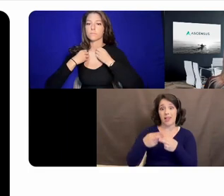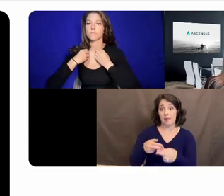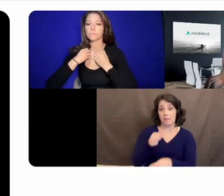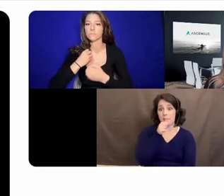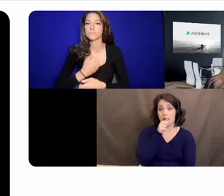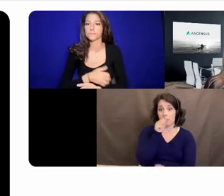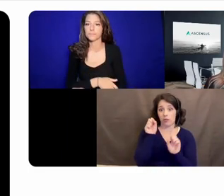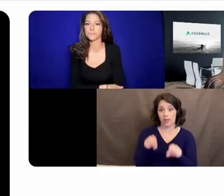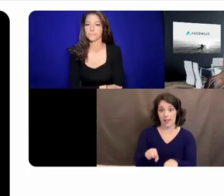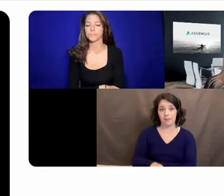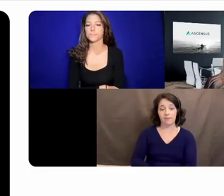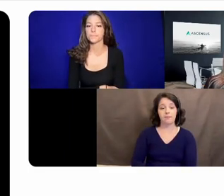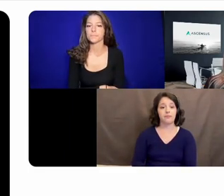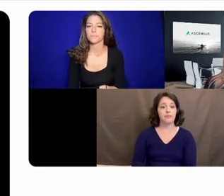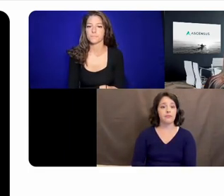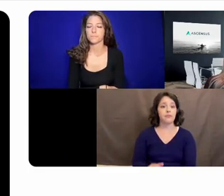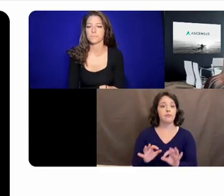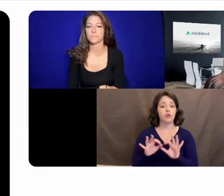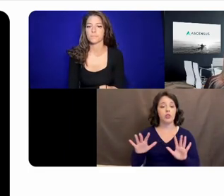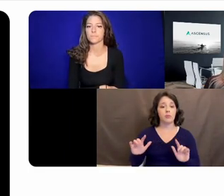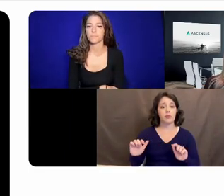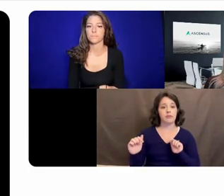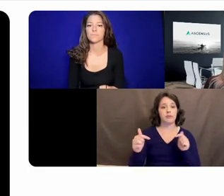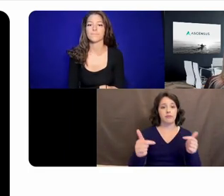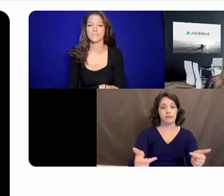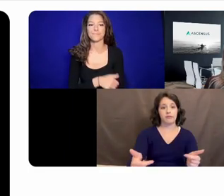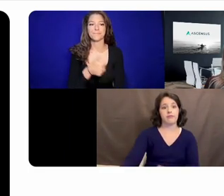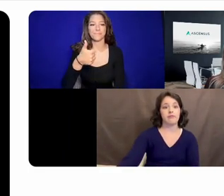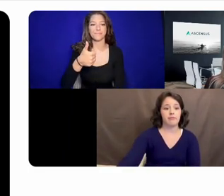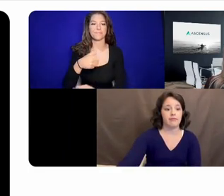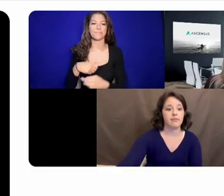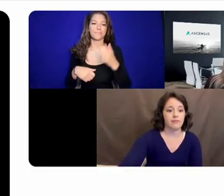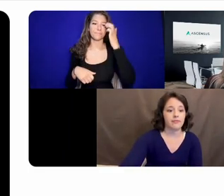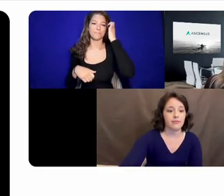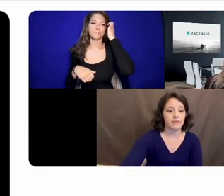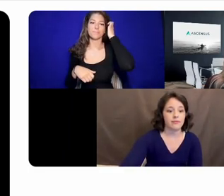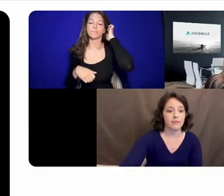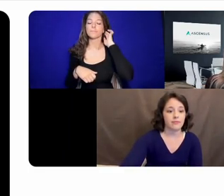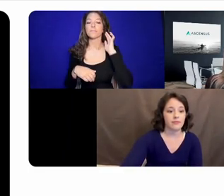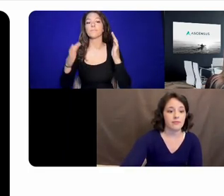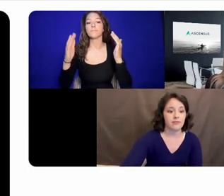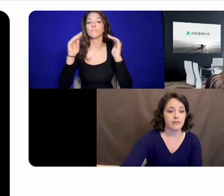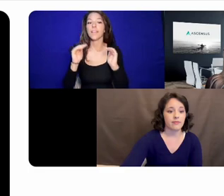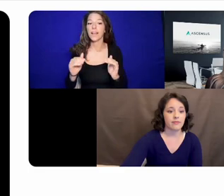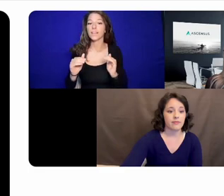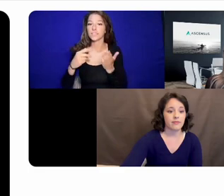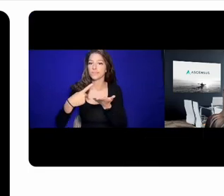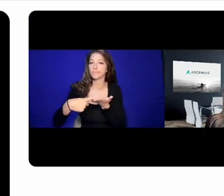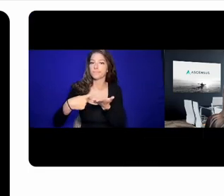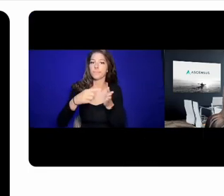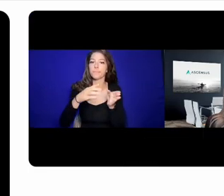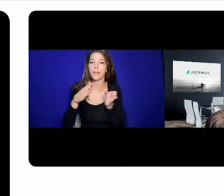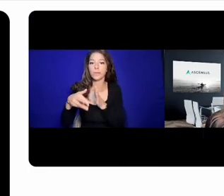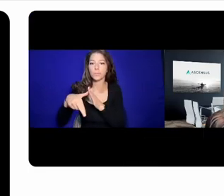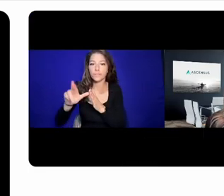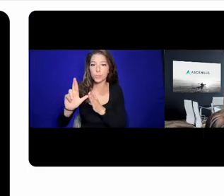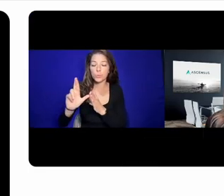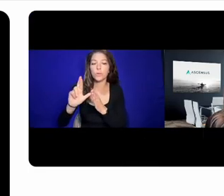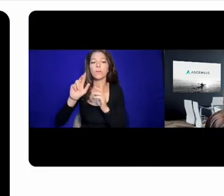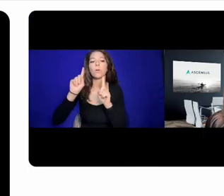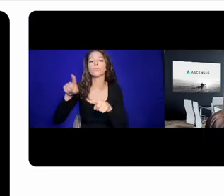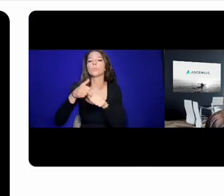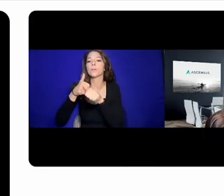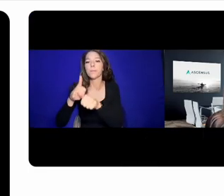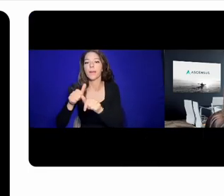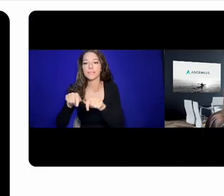So next, we ask that you submit the entity registration for plan review. So this now goes back to the compliance team to verify